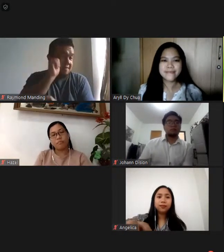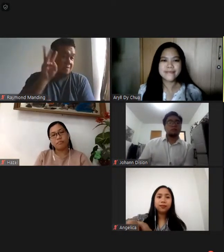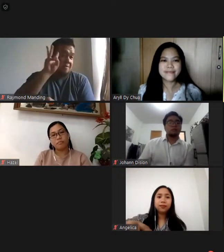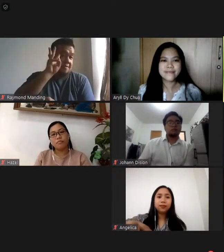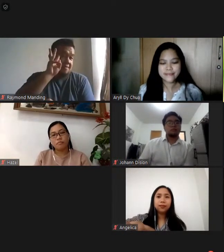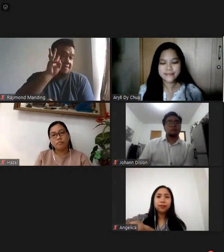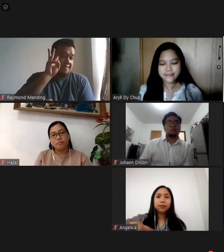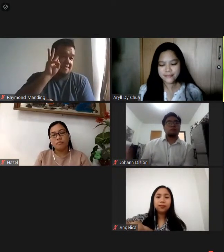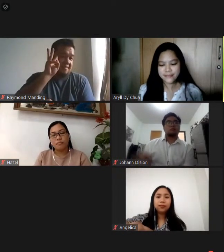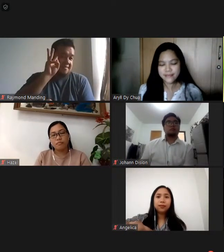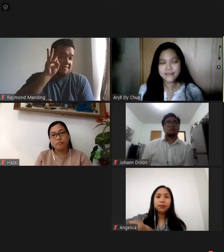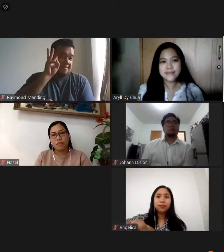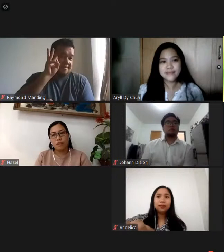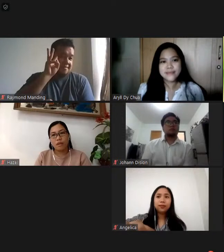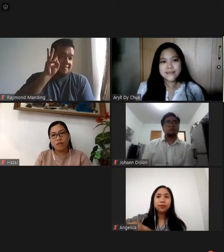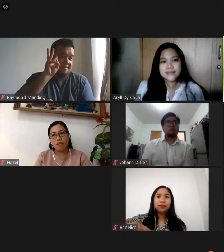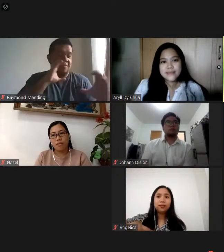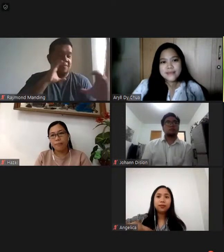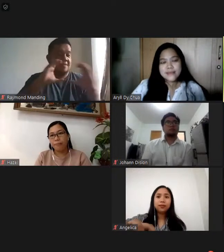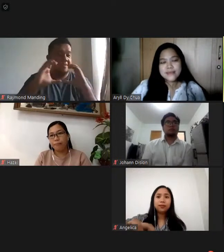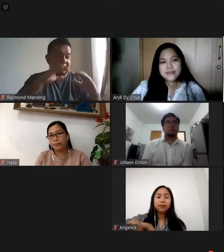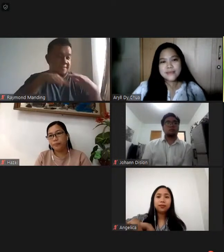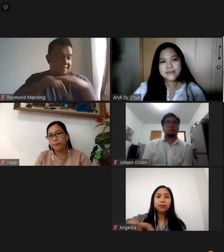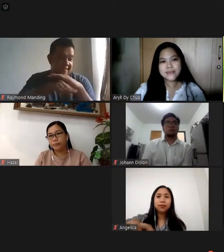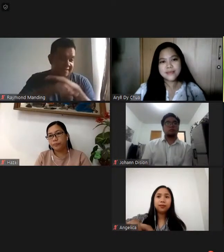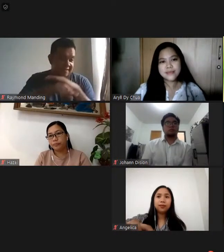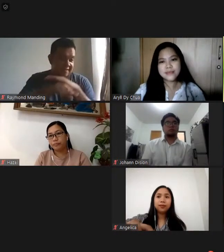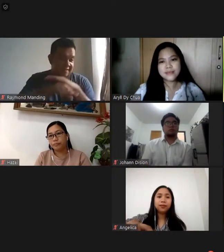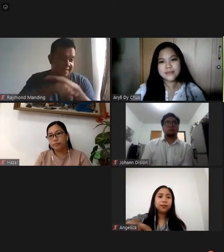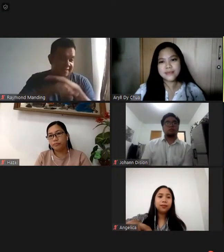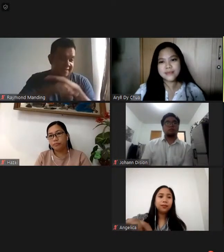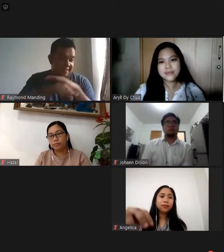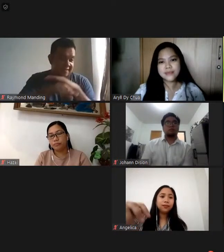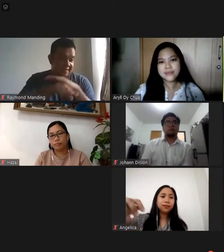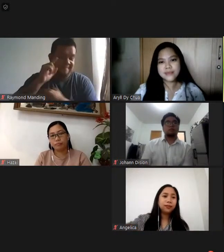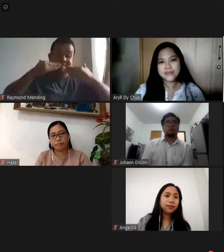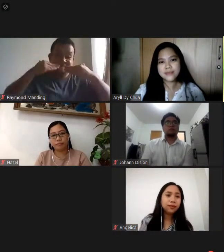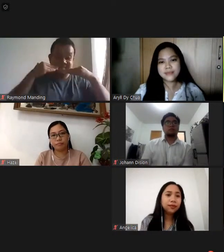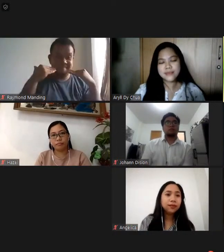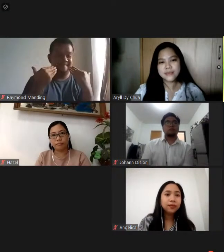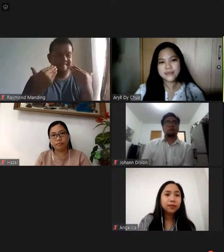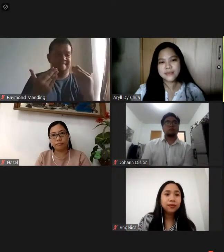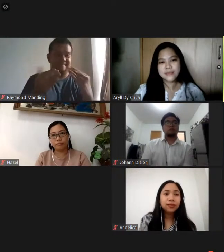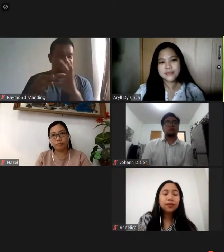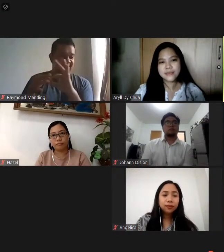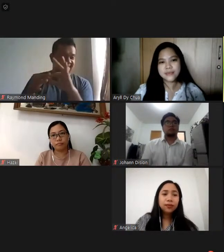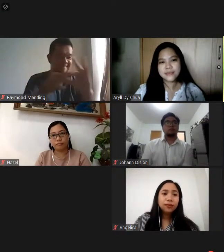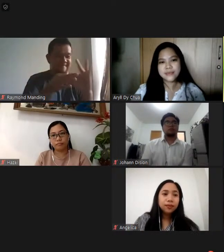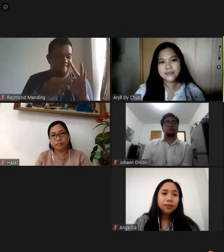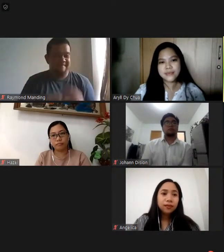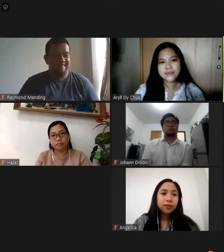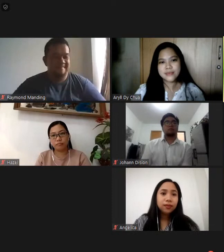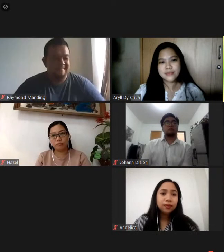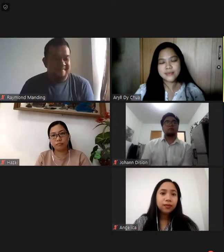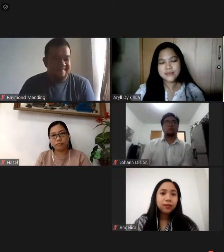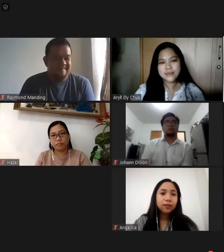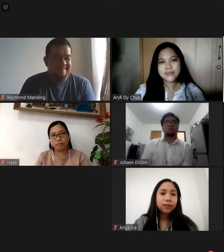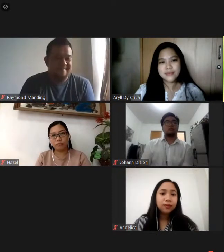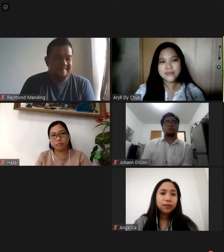And I hope that you will be more aware kung paano makipag-communicate and how to provide access for the deaf.